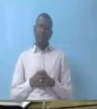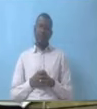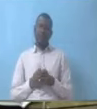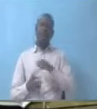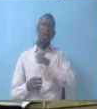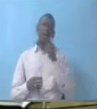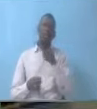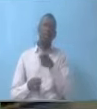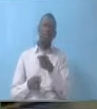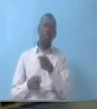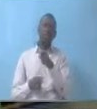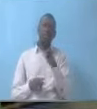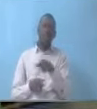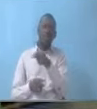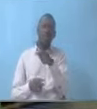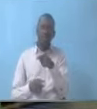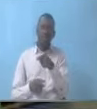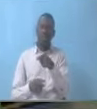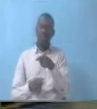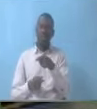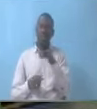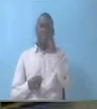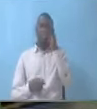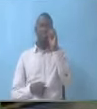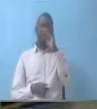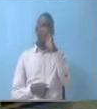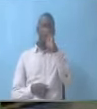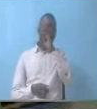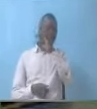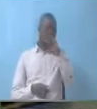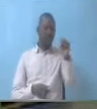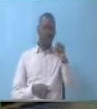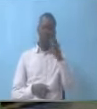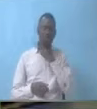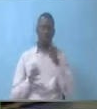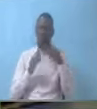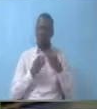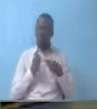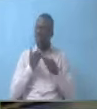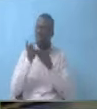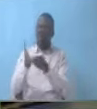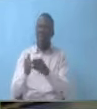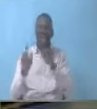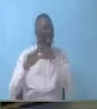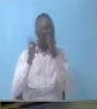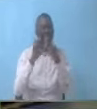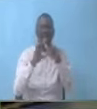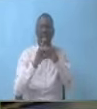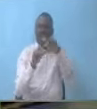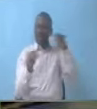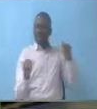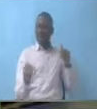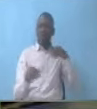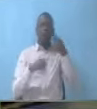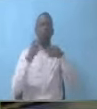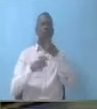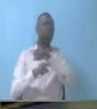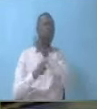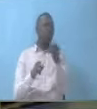this decree does not seem to provide for any exception for those things.